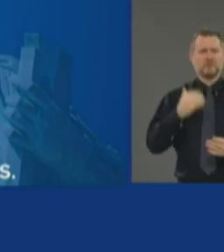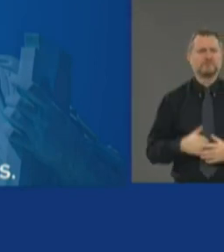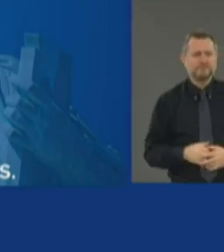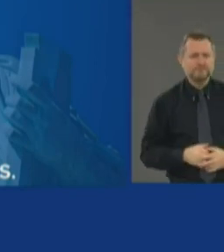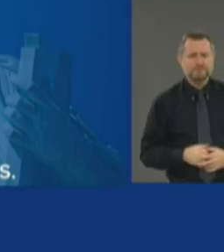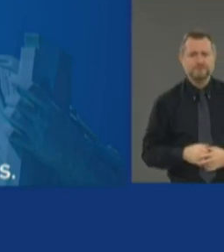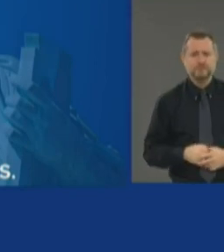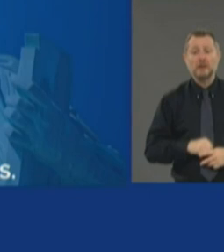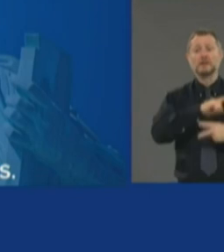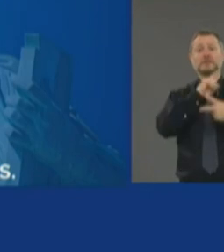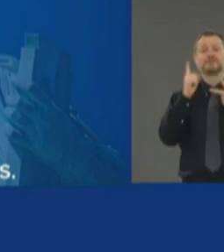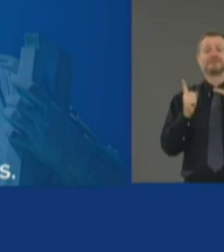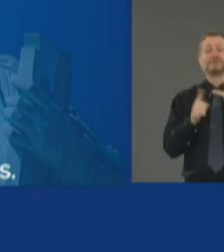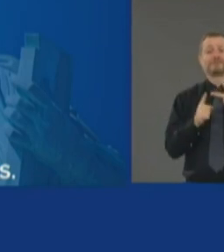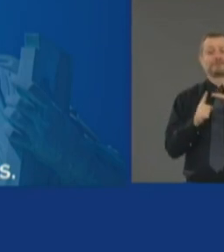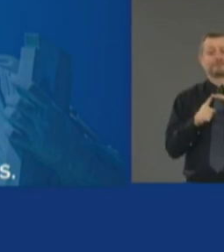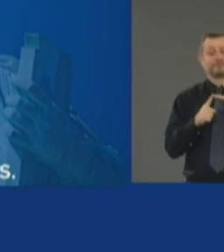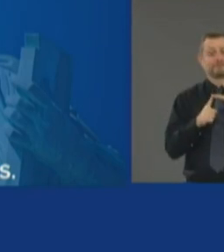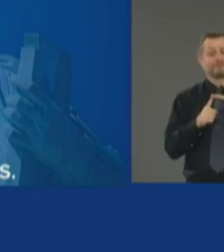should know.